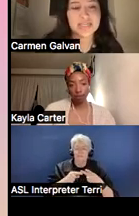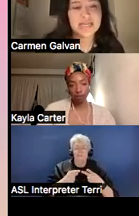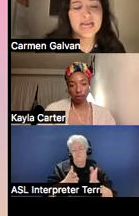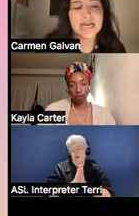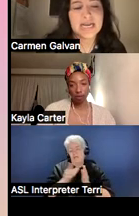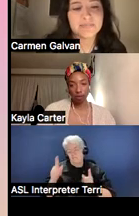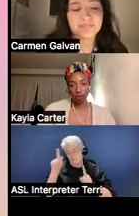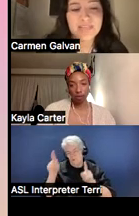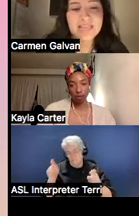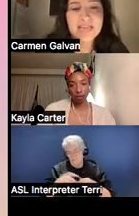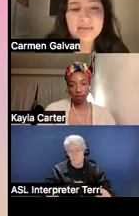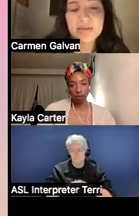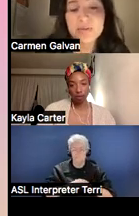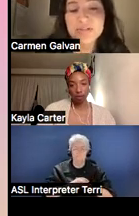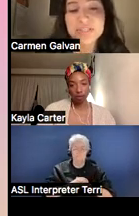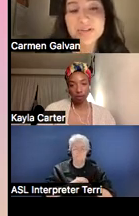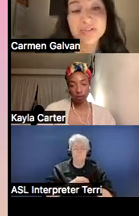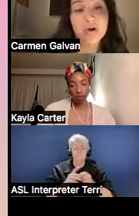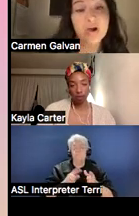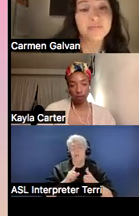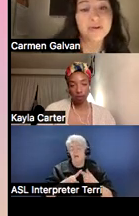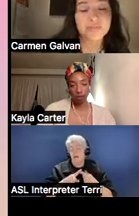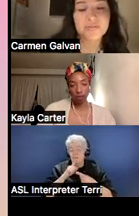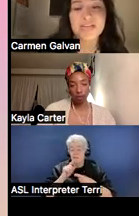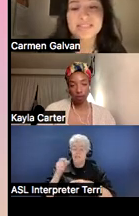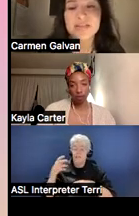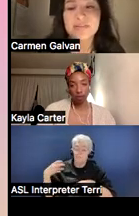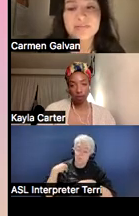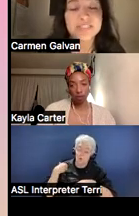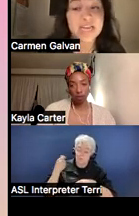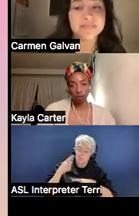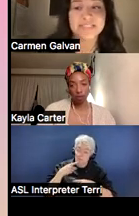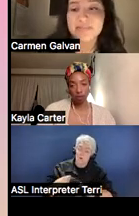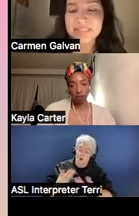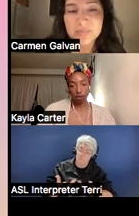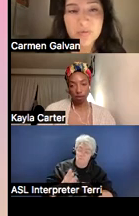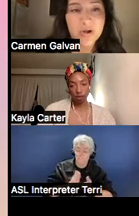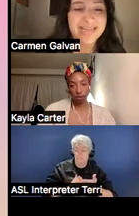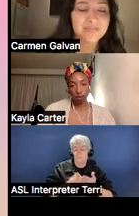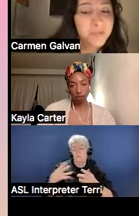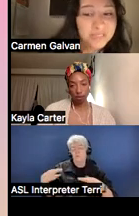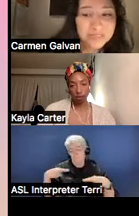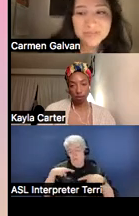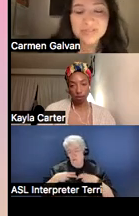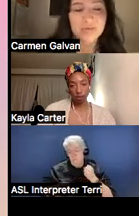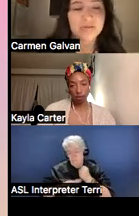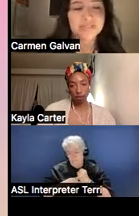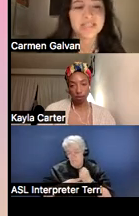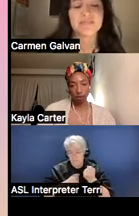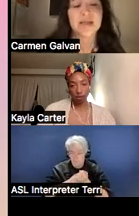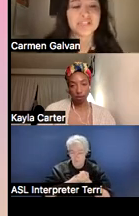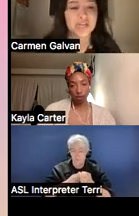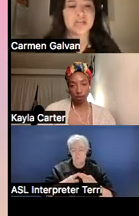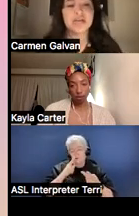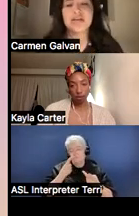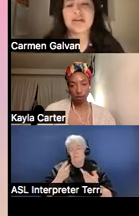questions. And then employers can also offer to provide some level of retirement savings support if possible. So I always say